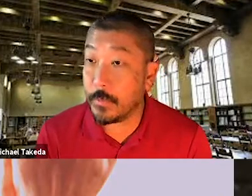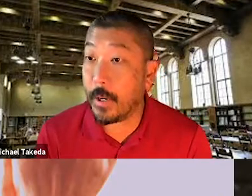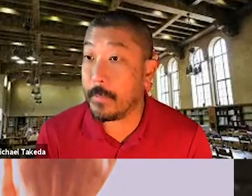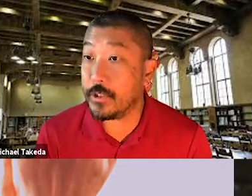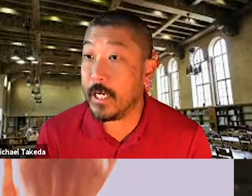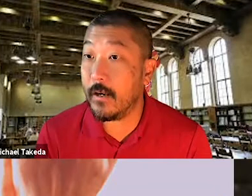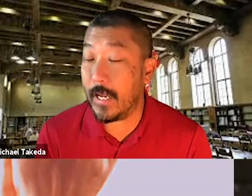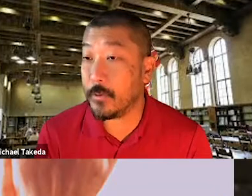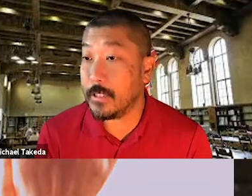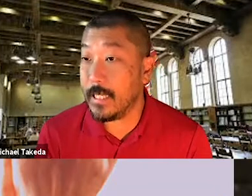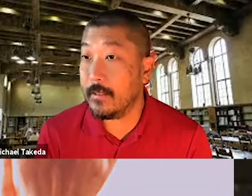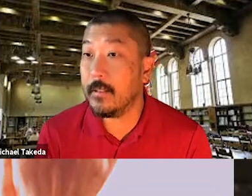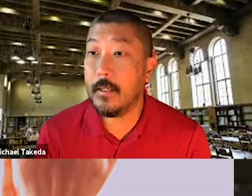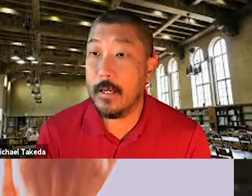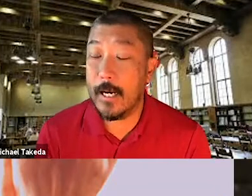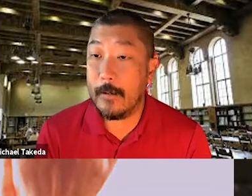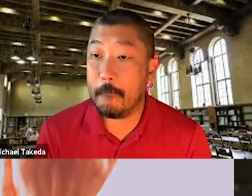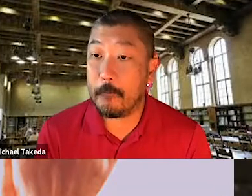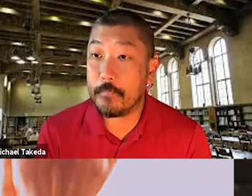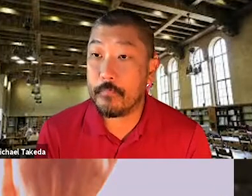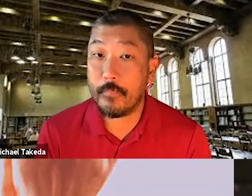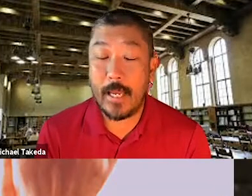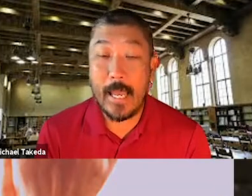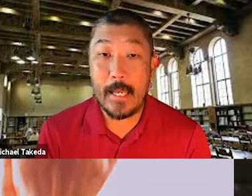to your department chair and or dean